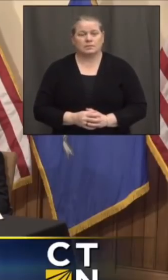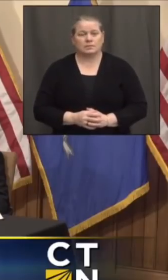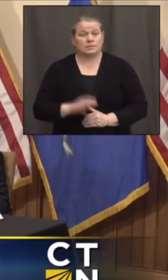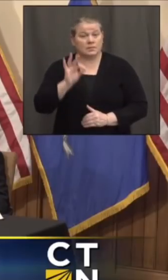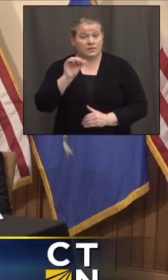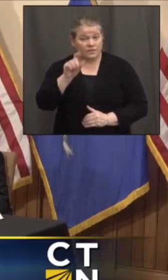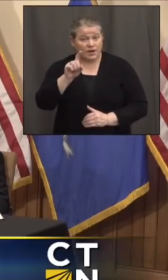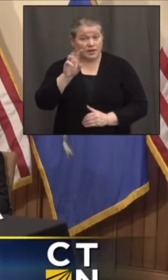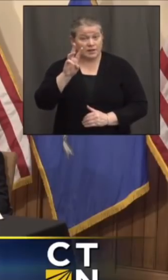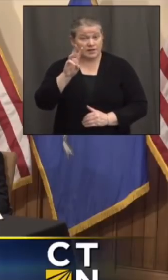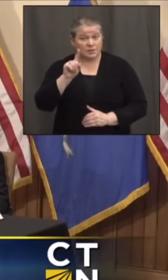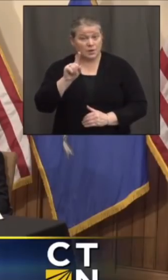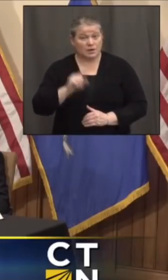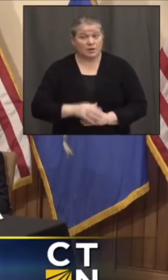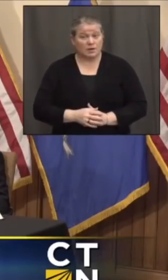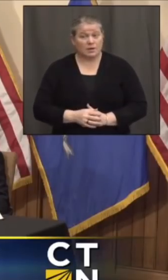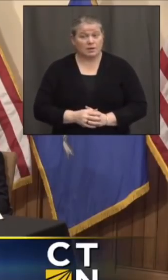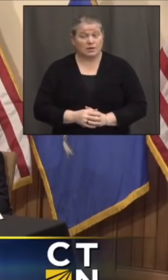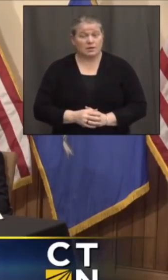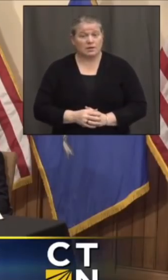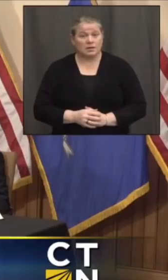Fox 61.